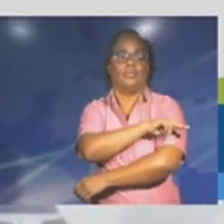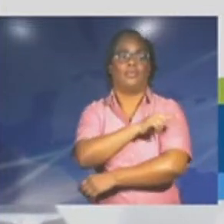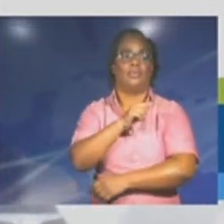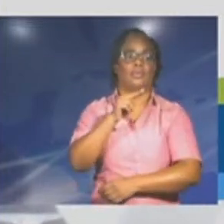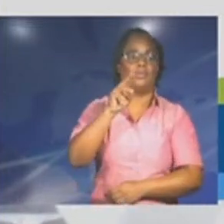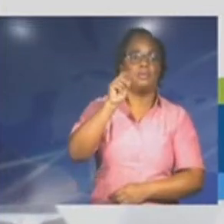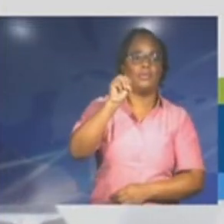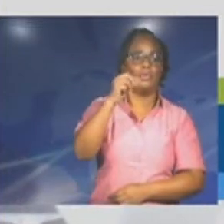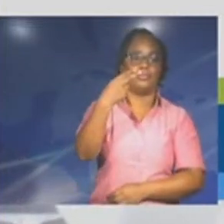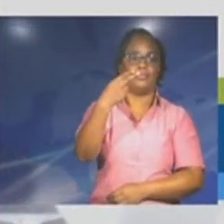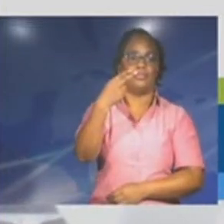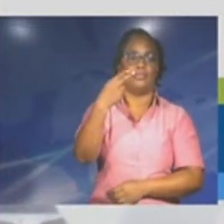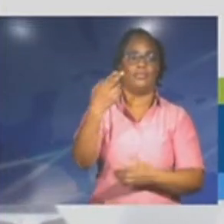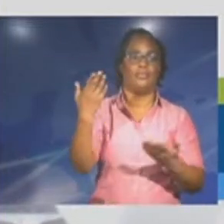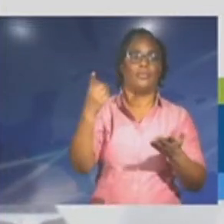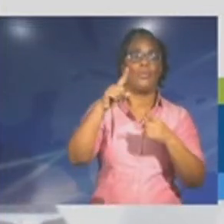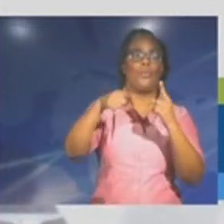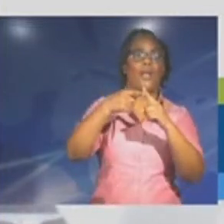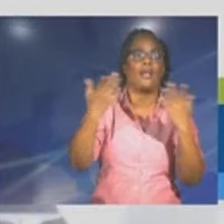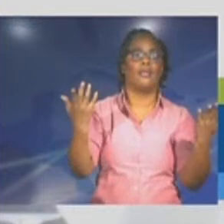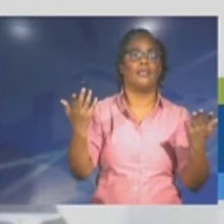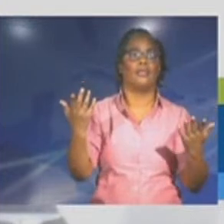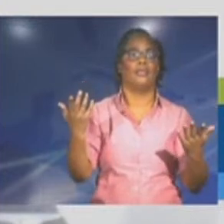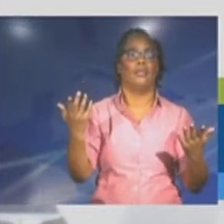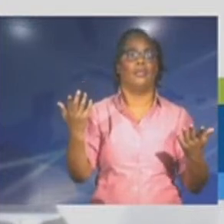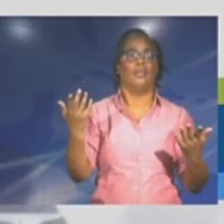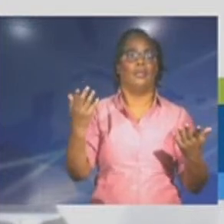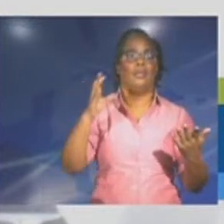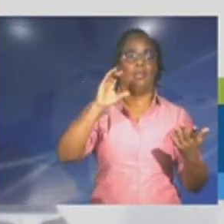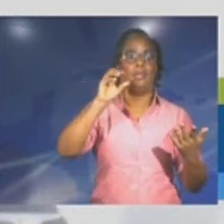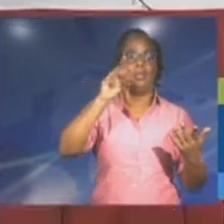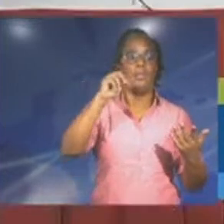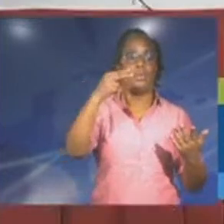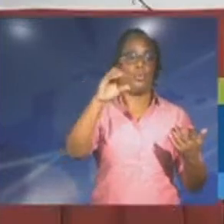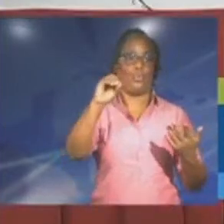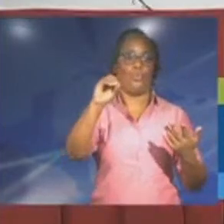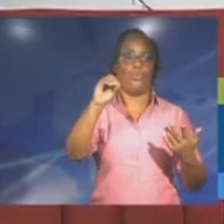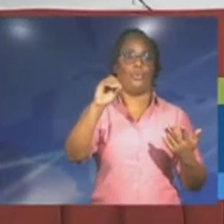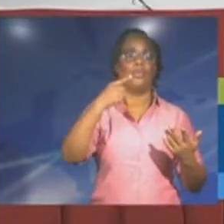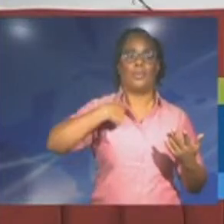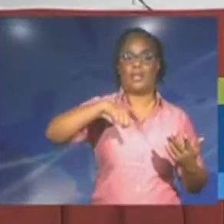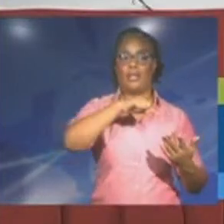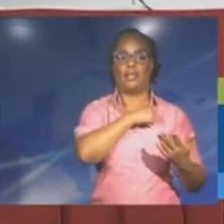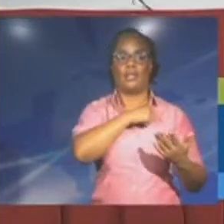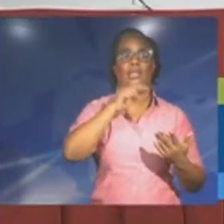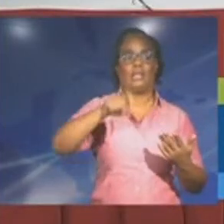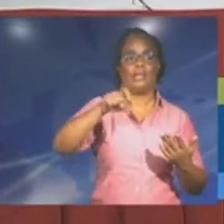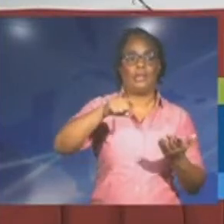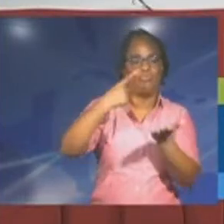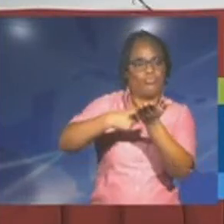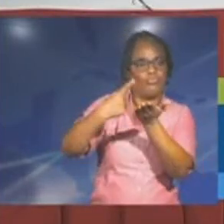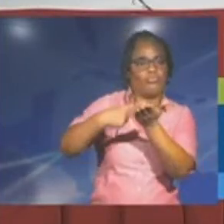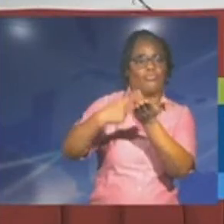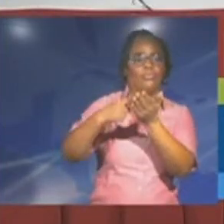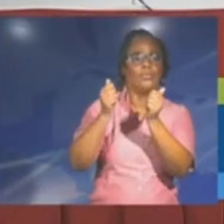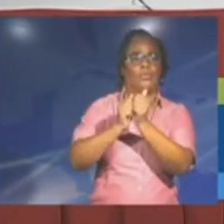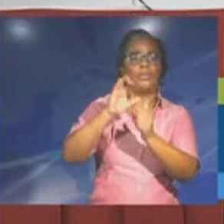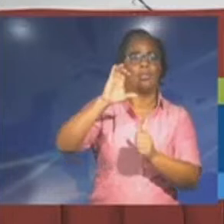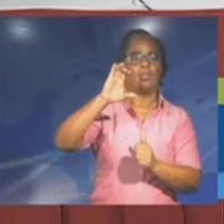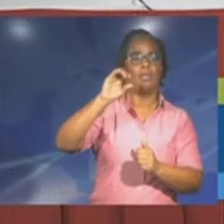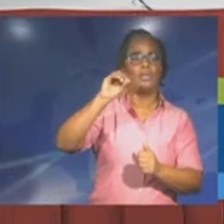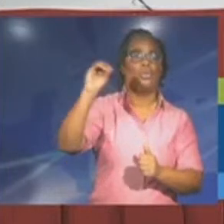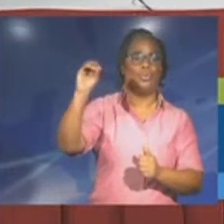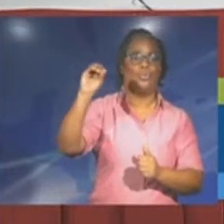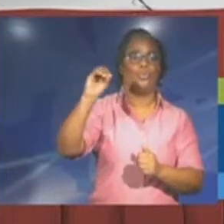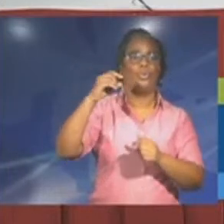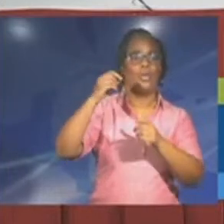So, Rashad, just let us have a conversation with the CEO of North Central, and then we could probably get that information back out to you. All right?